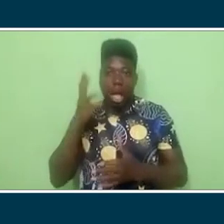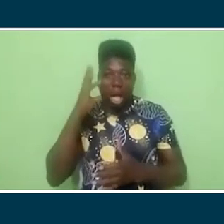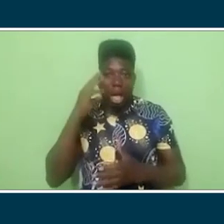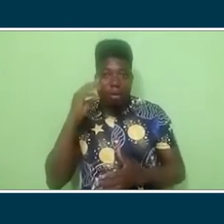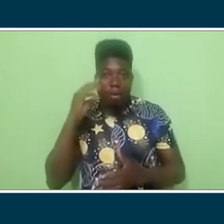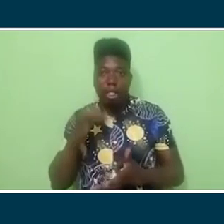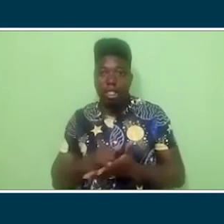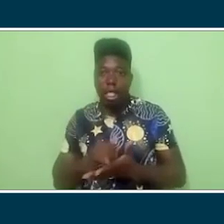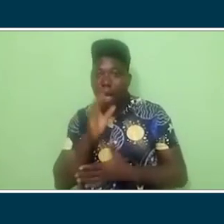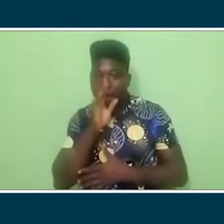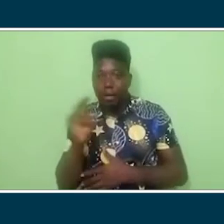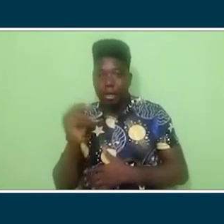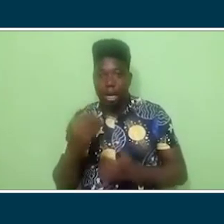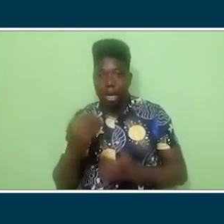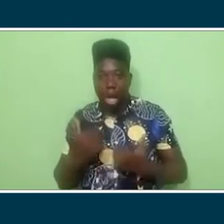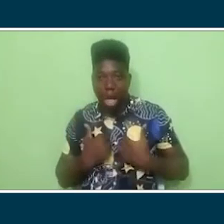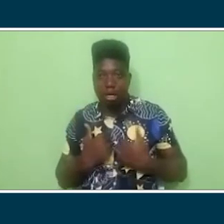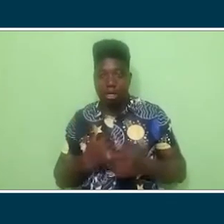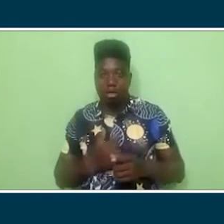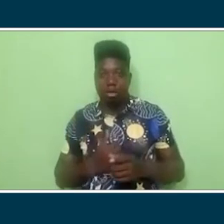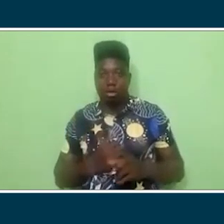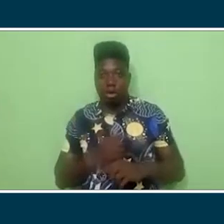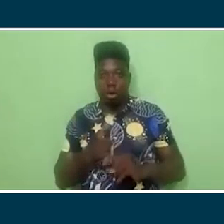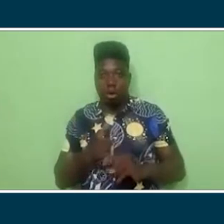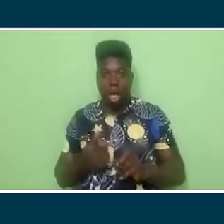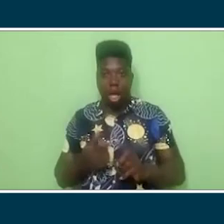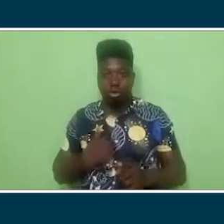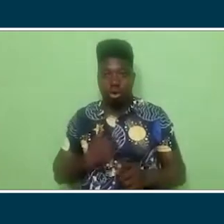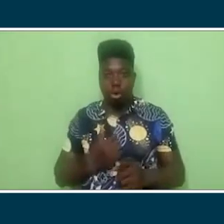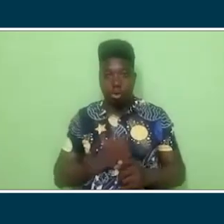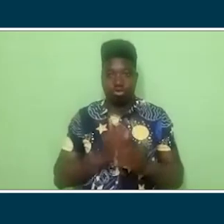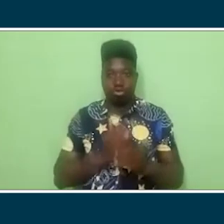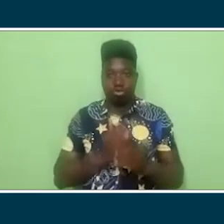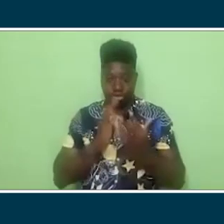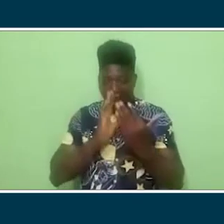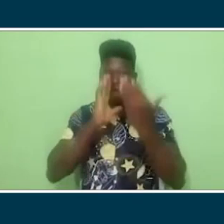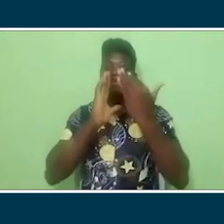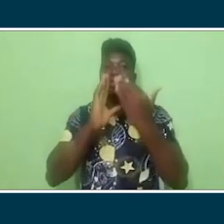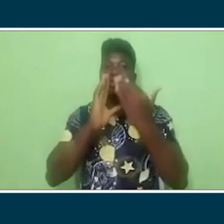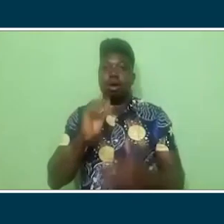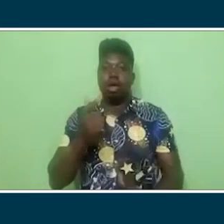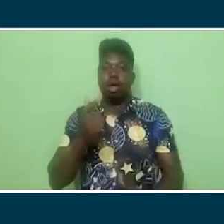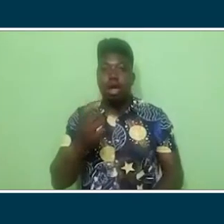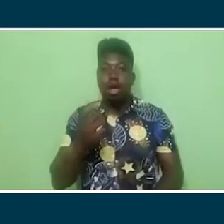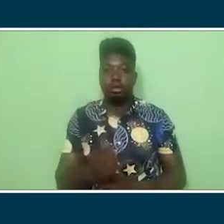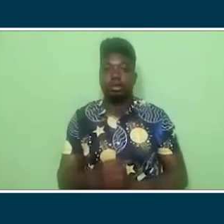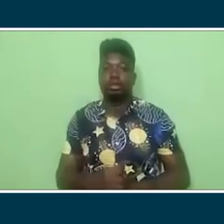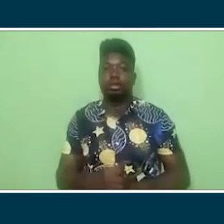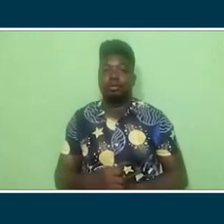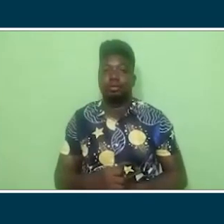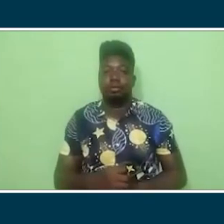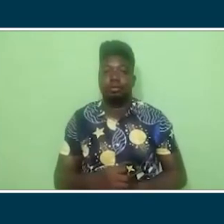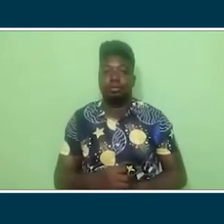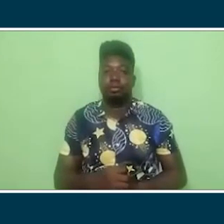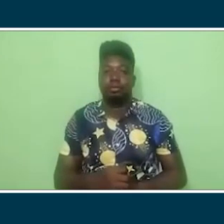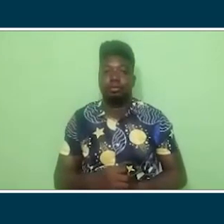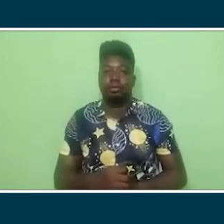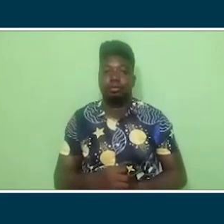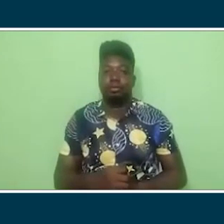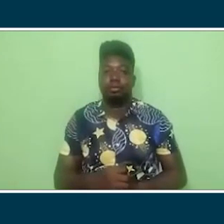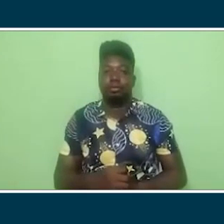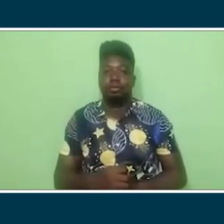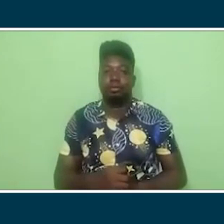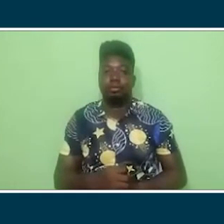when we can confront rage and we can look rage in the eyes and see it for what it is, instead of pretending that it's